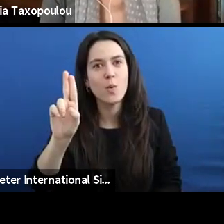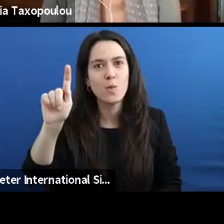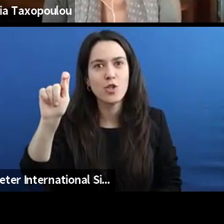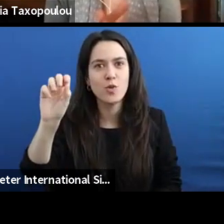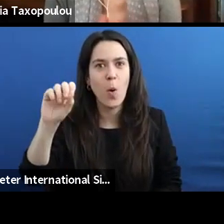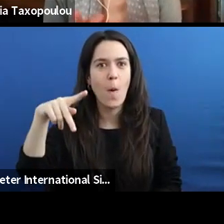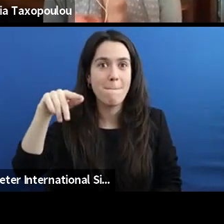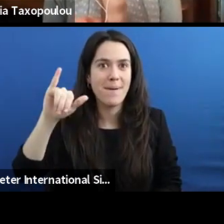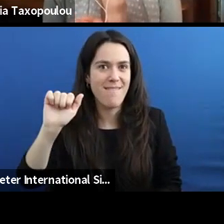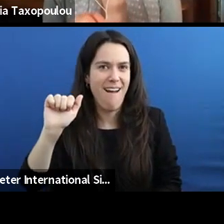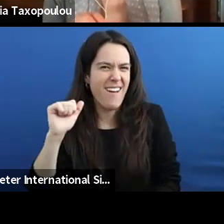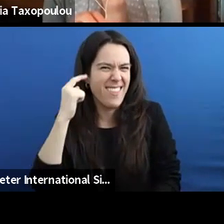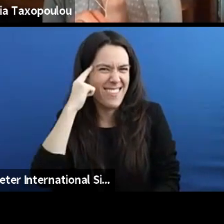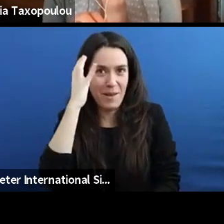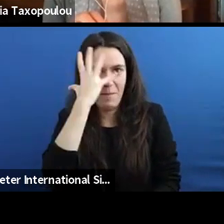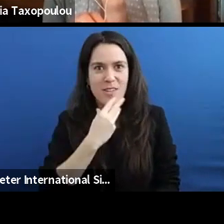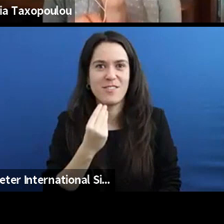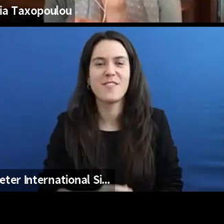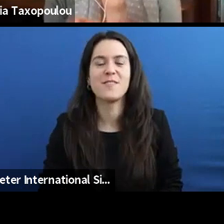think